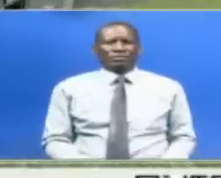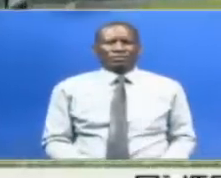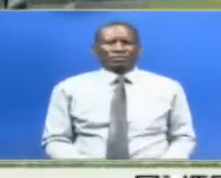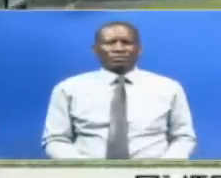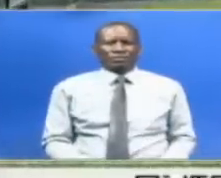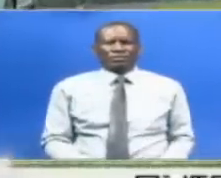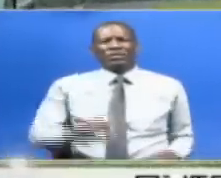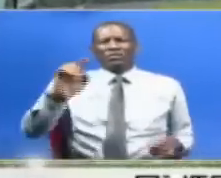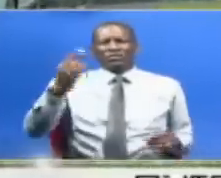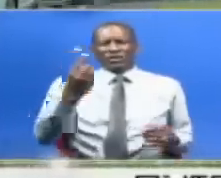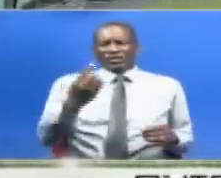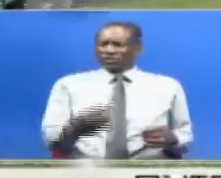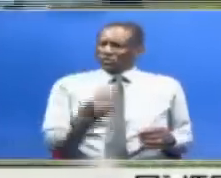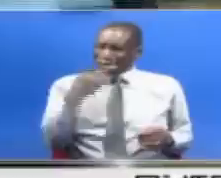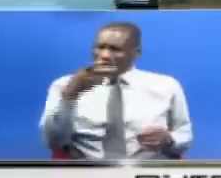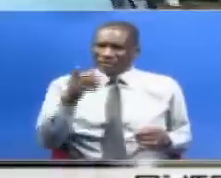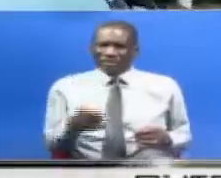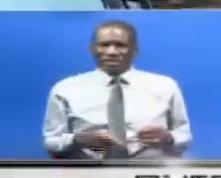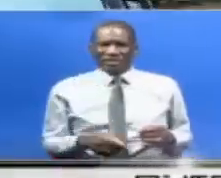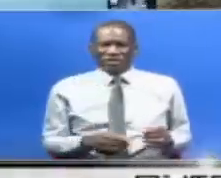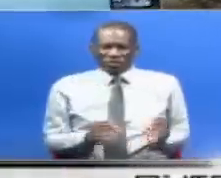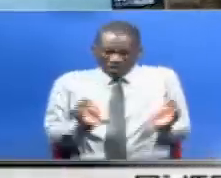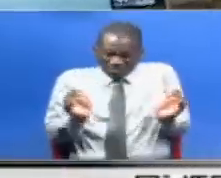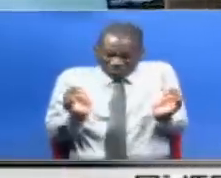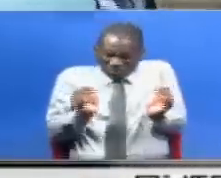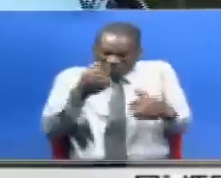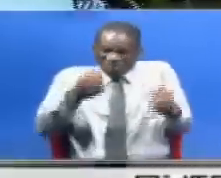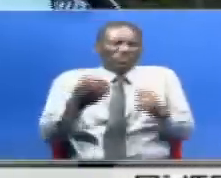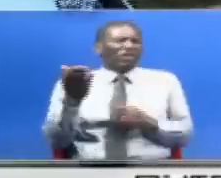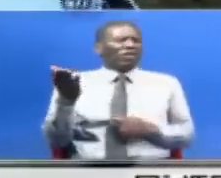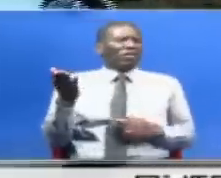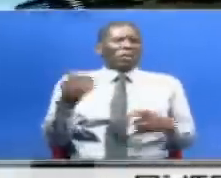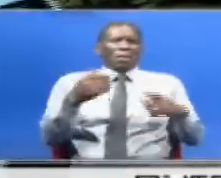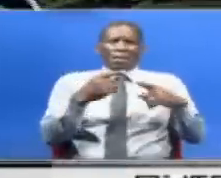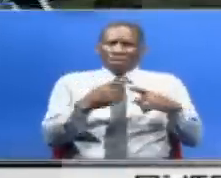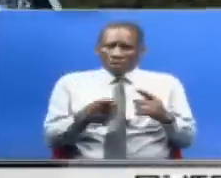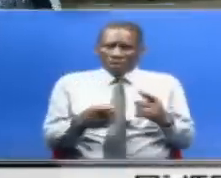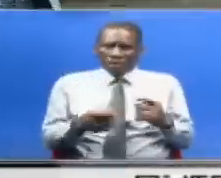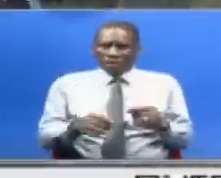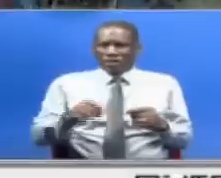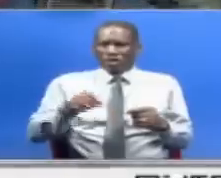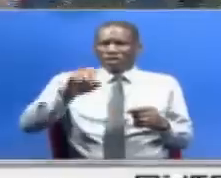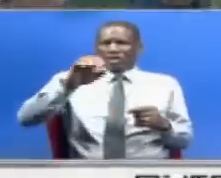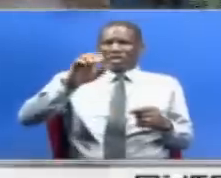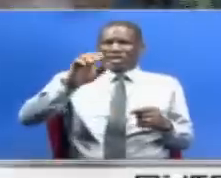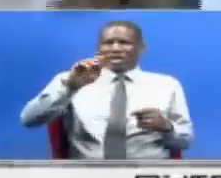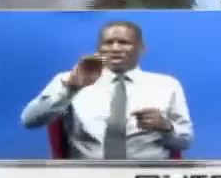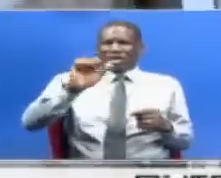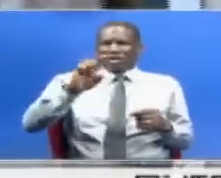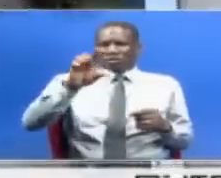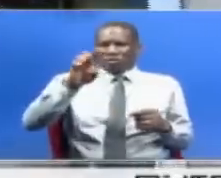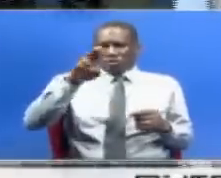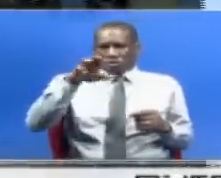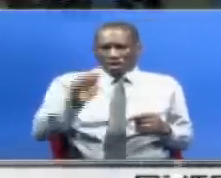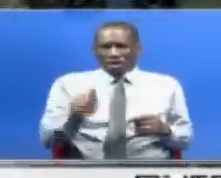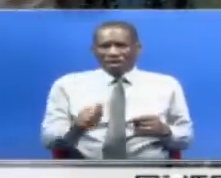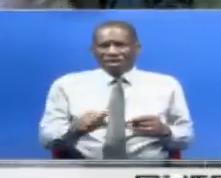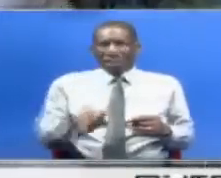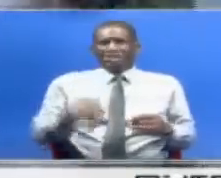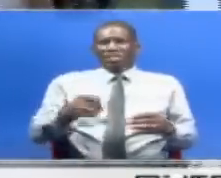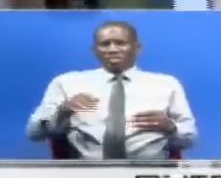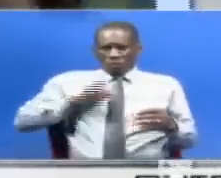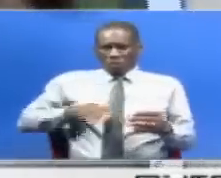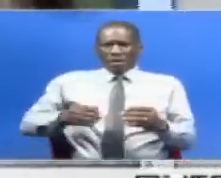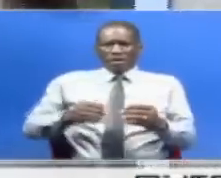At first impressions, it looks rather small. But Ms. Joy Kalua, the 24-year-old Ivy League student who is behind this